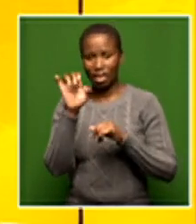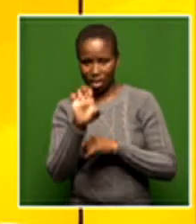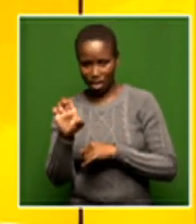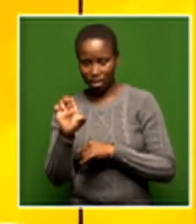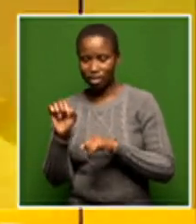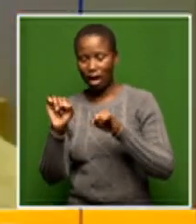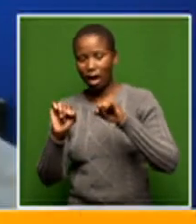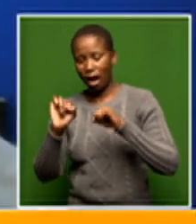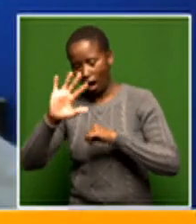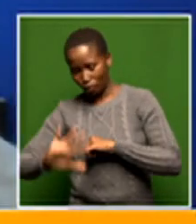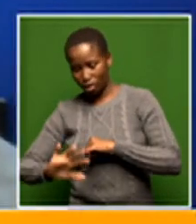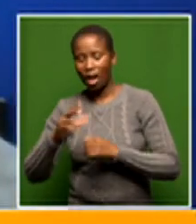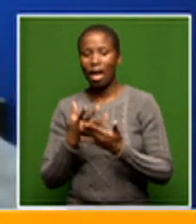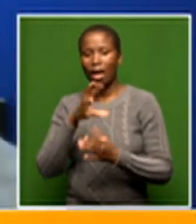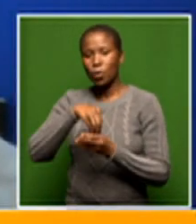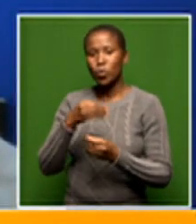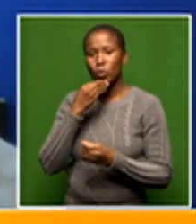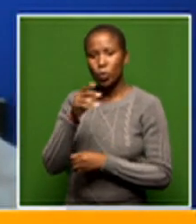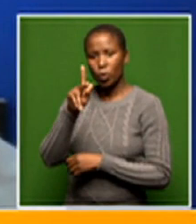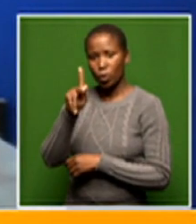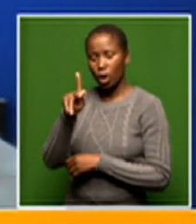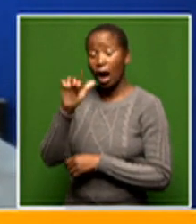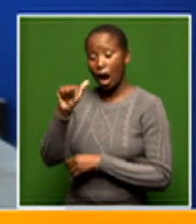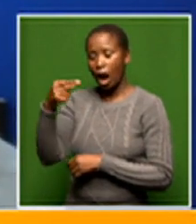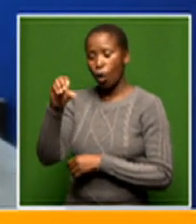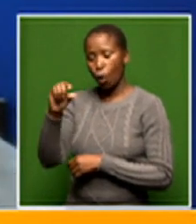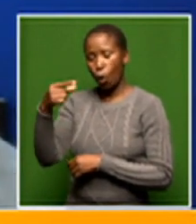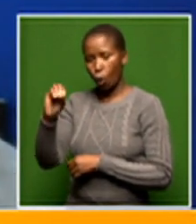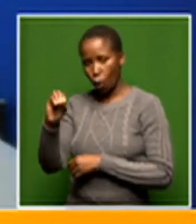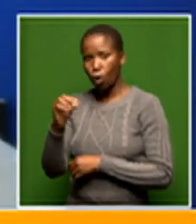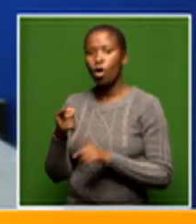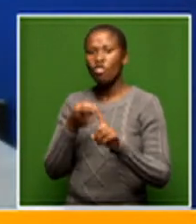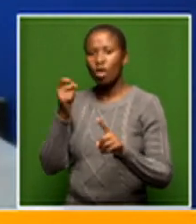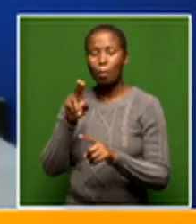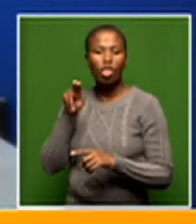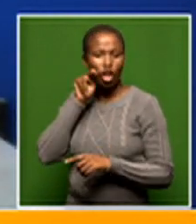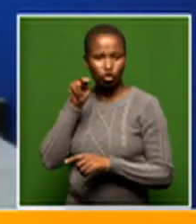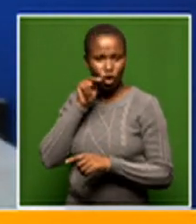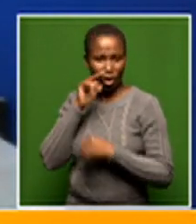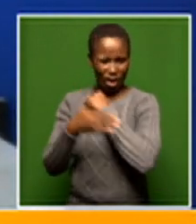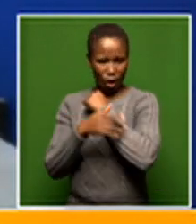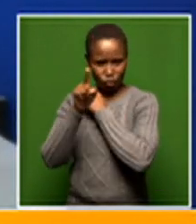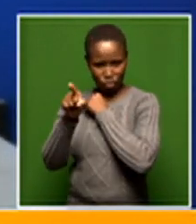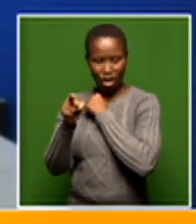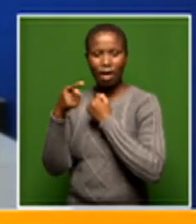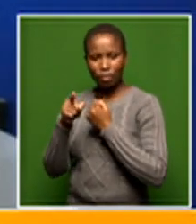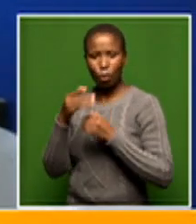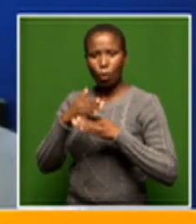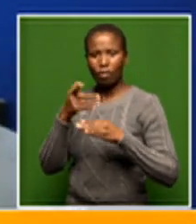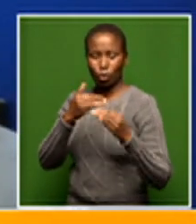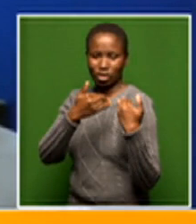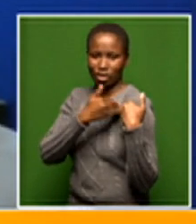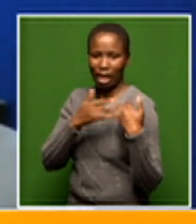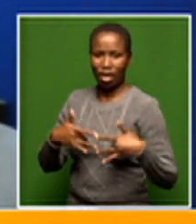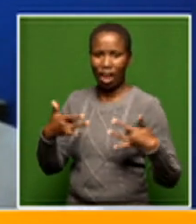by Dr Emmanuel Agogo, who is the Nigerian country representative for the Resolve to Save Lives, or